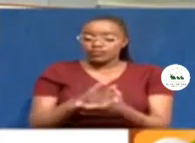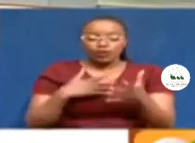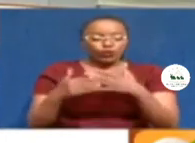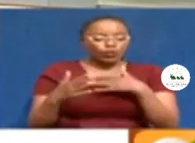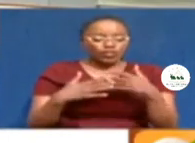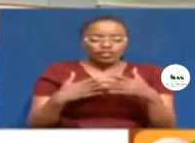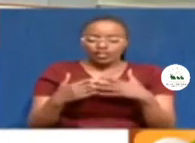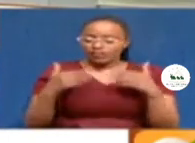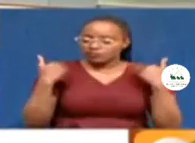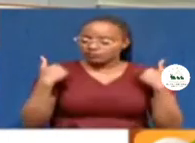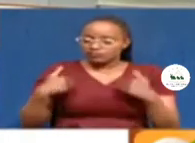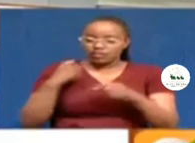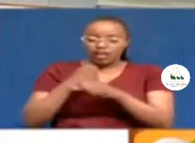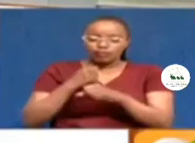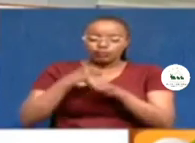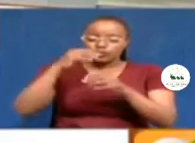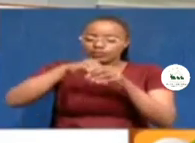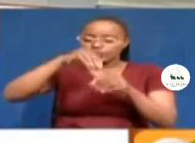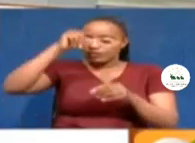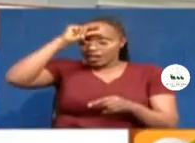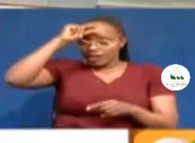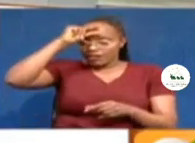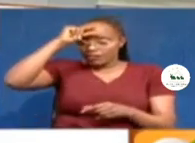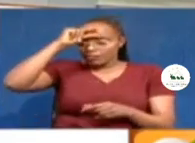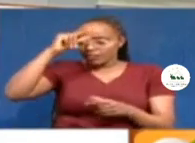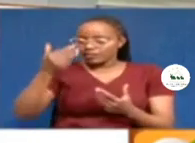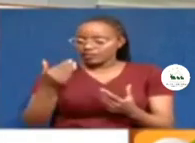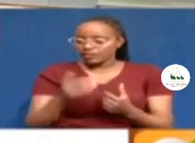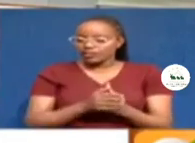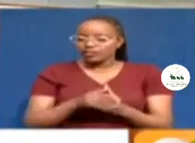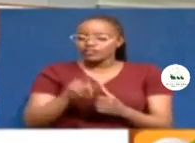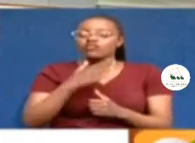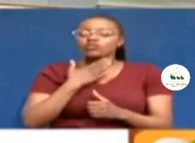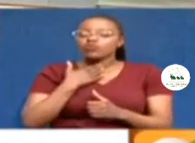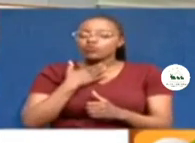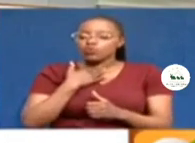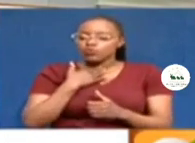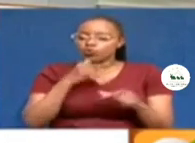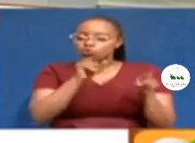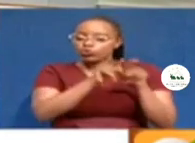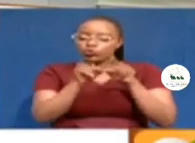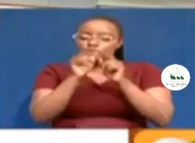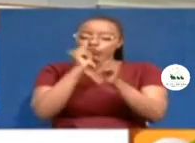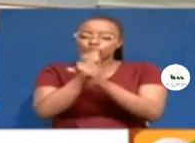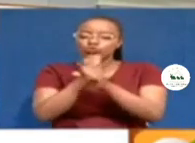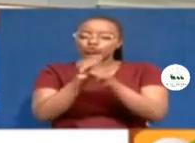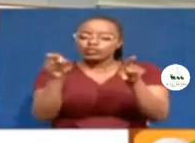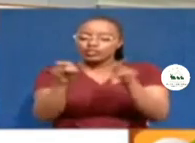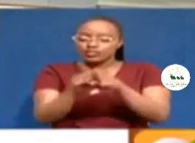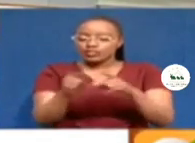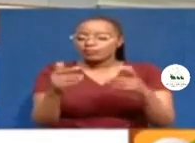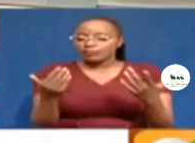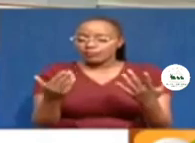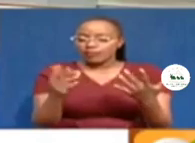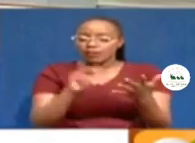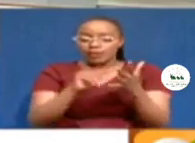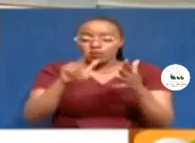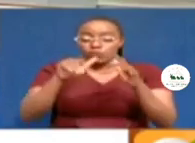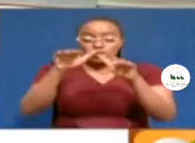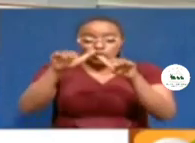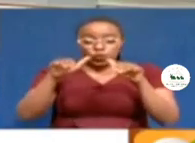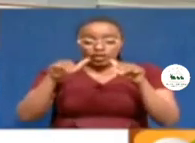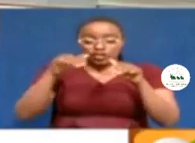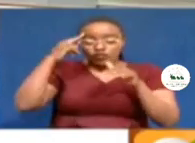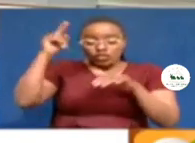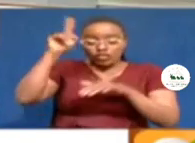whatever it is I'm doing in government, he wants to be also doing it. He's not waiting